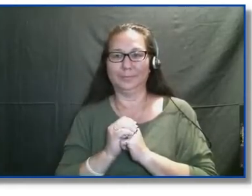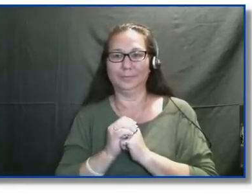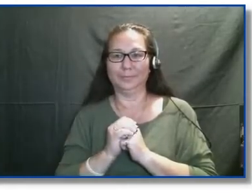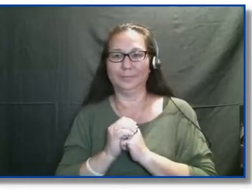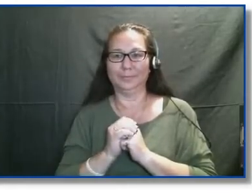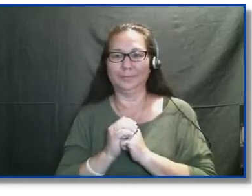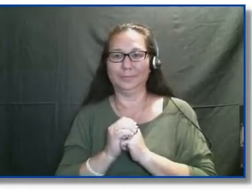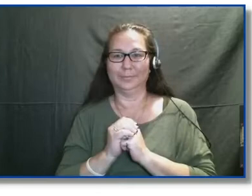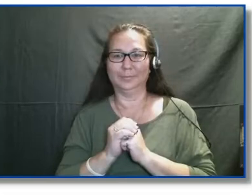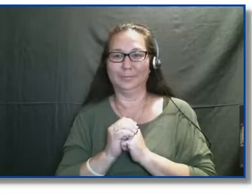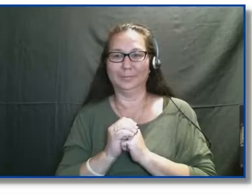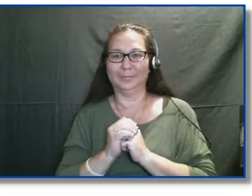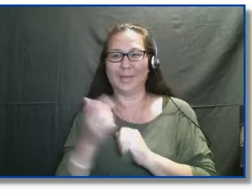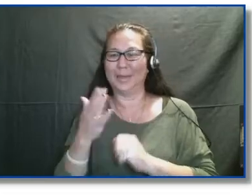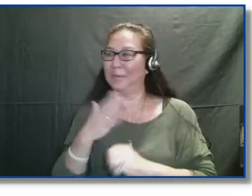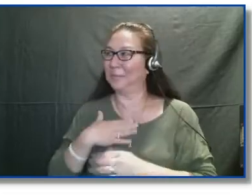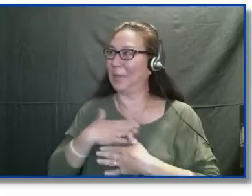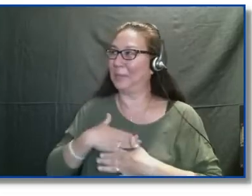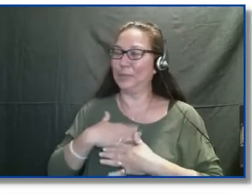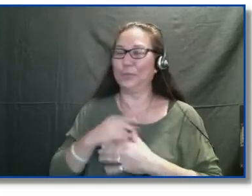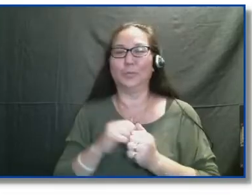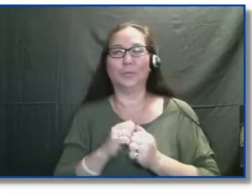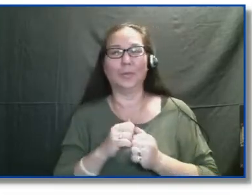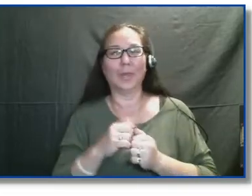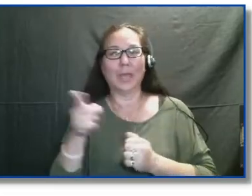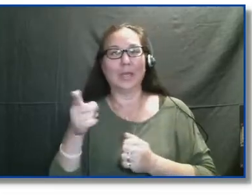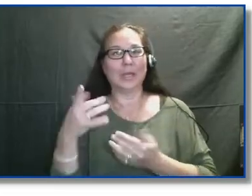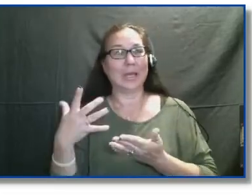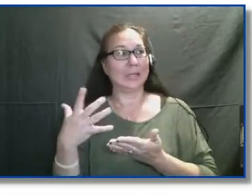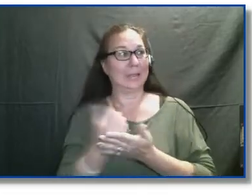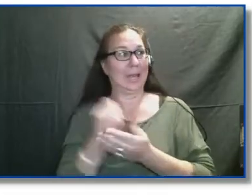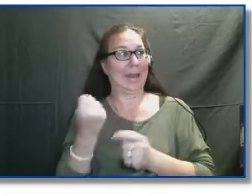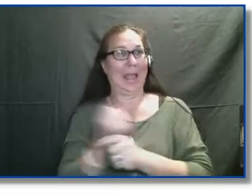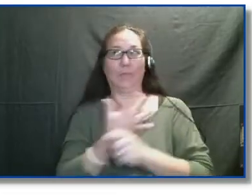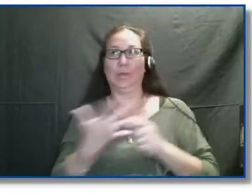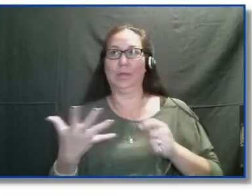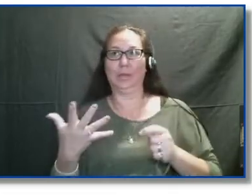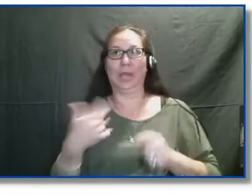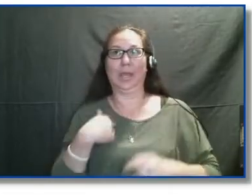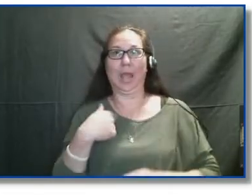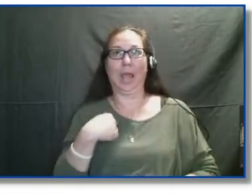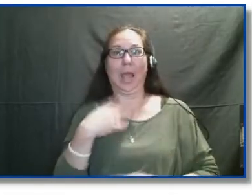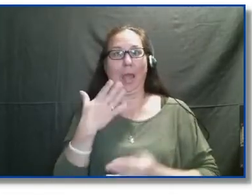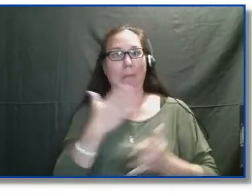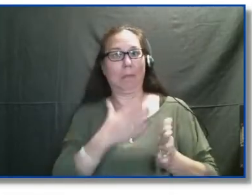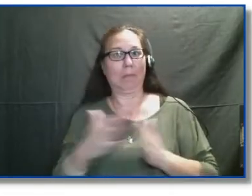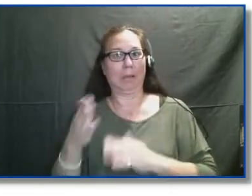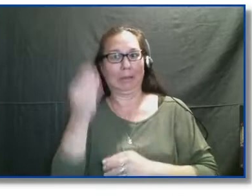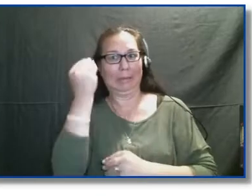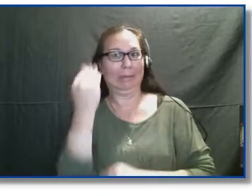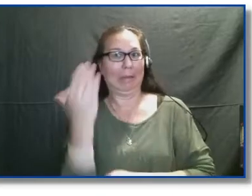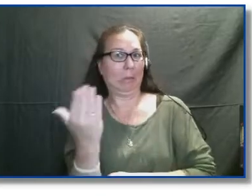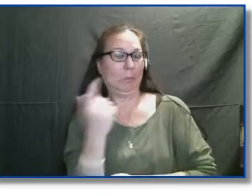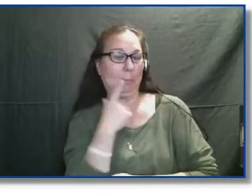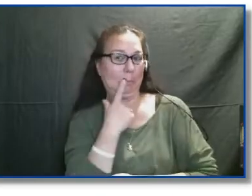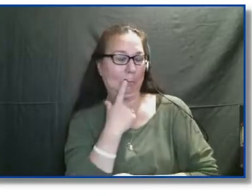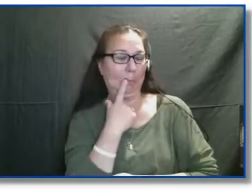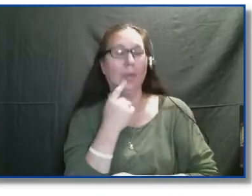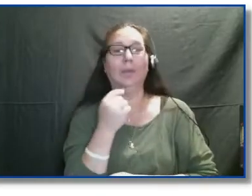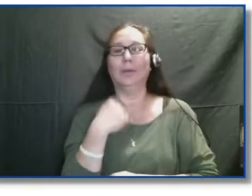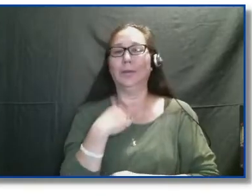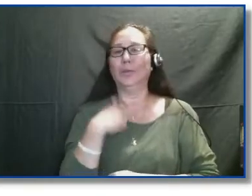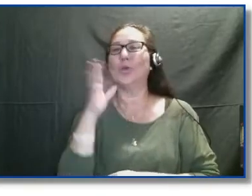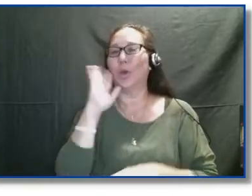It's my pleasure. Paul has taken almost everything I was going to tell you. So I'm going to really be